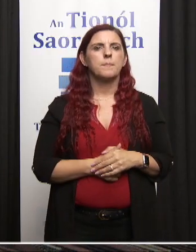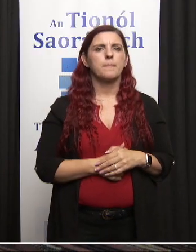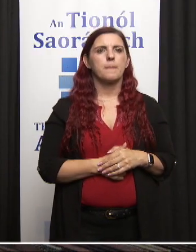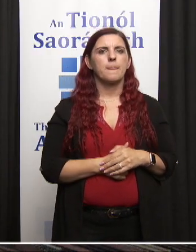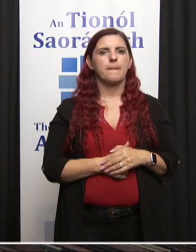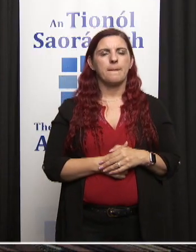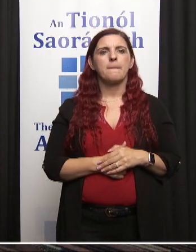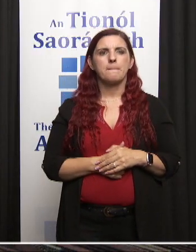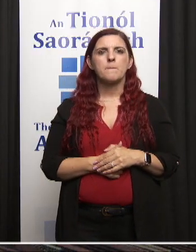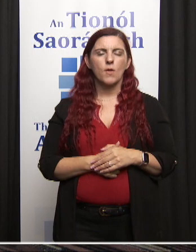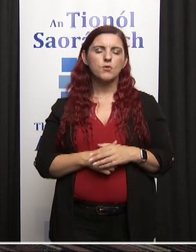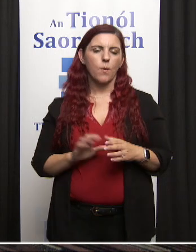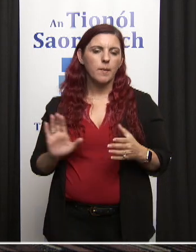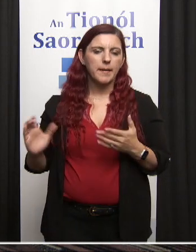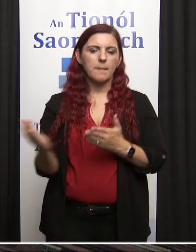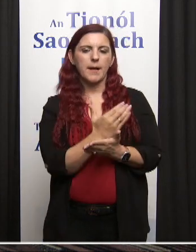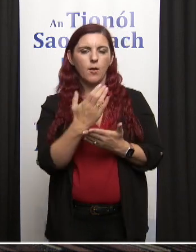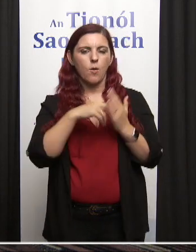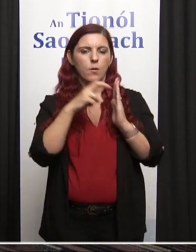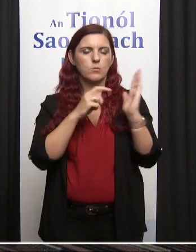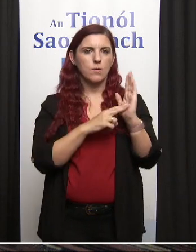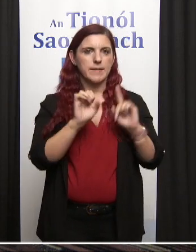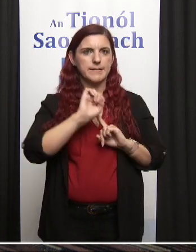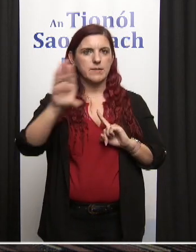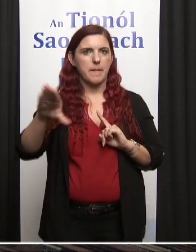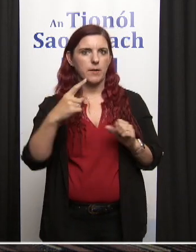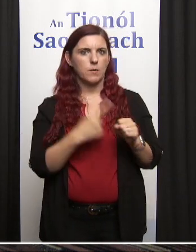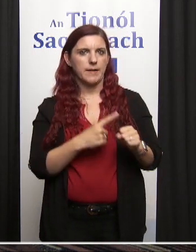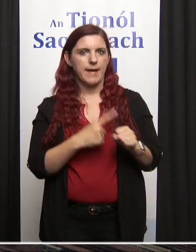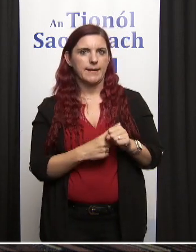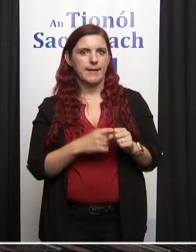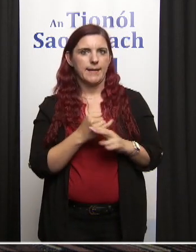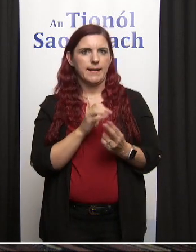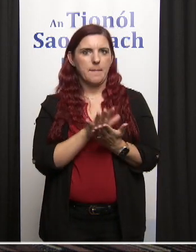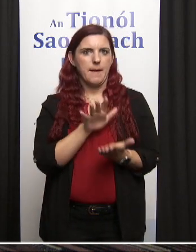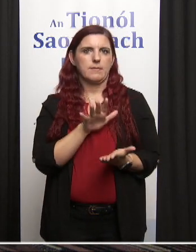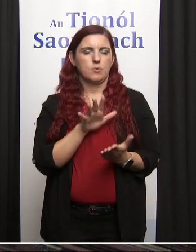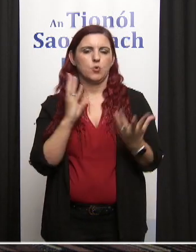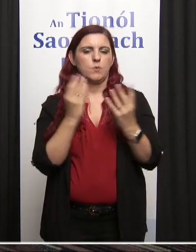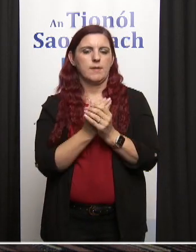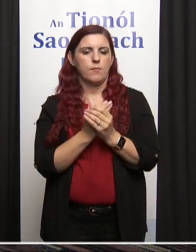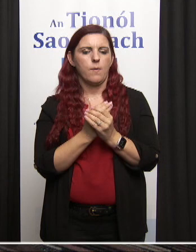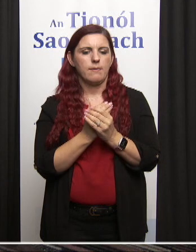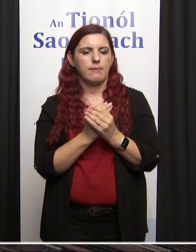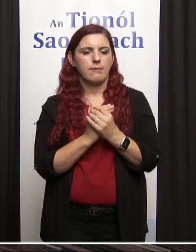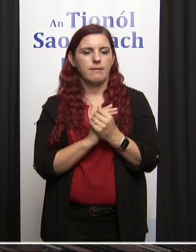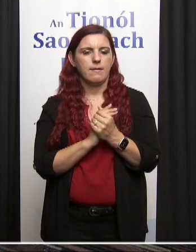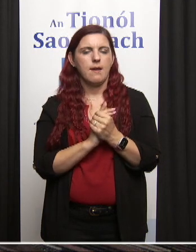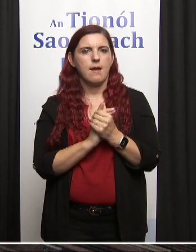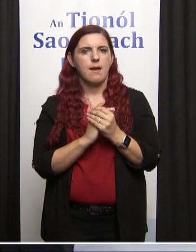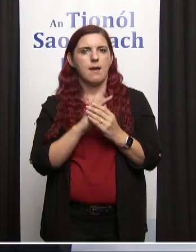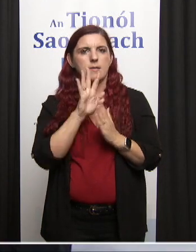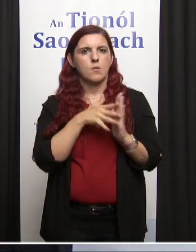be compiling that and sending that back out to you in a pack together with a draft